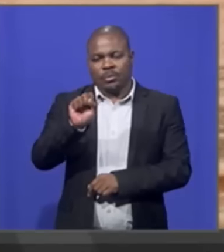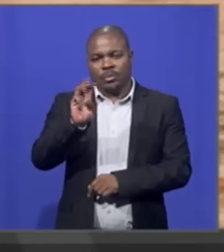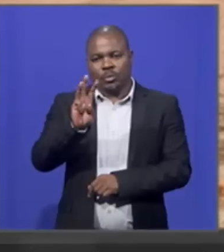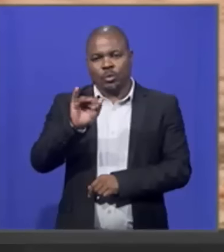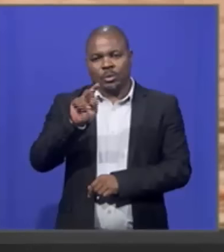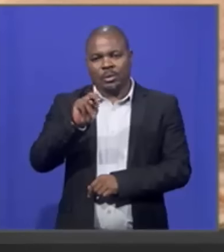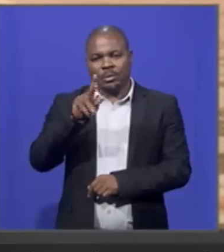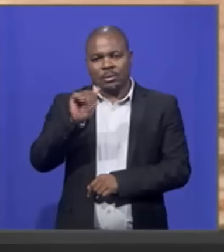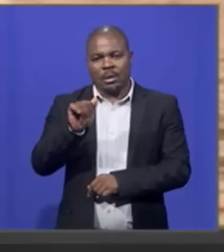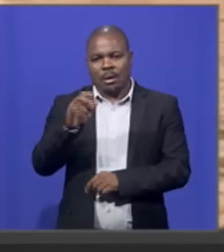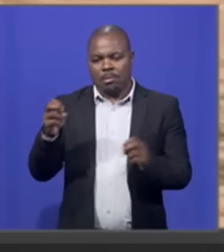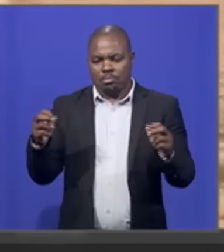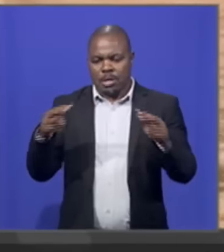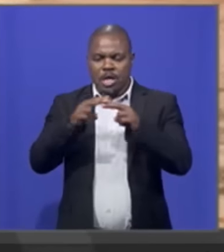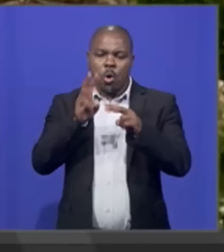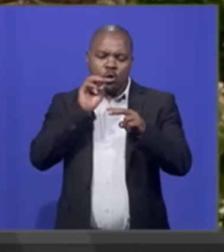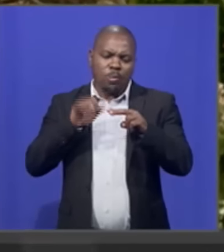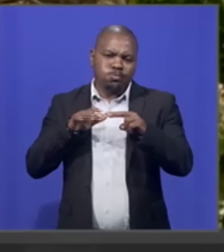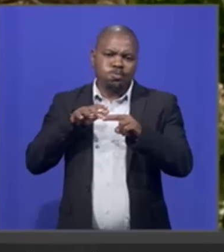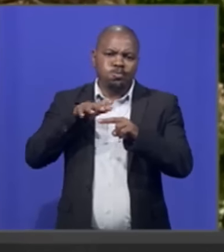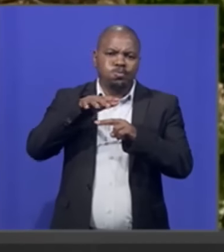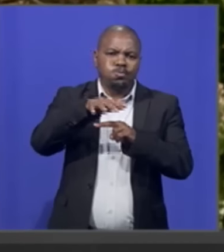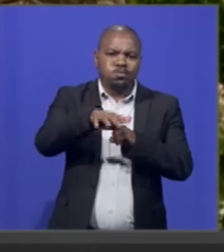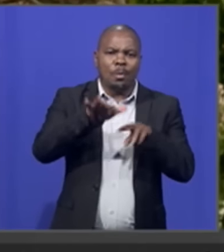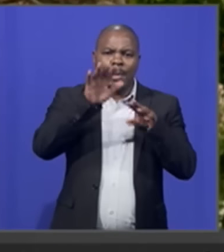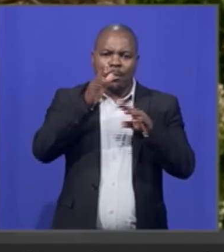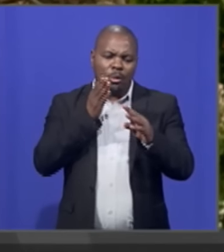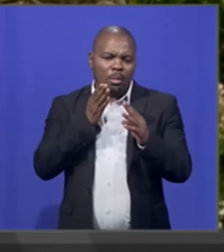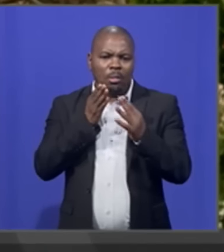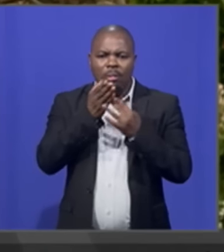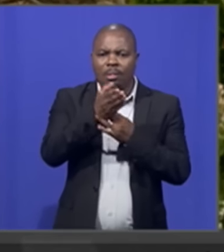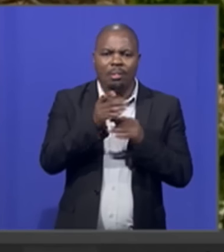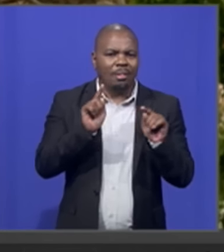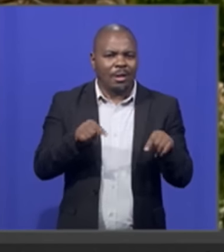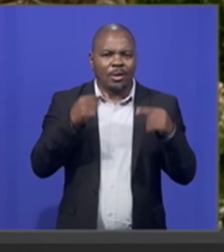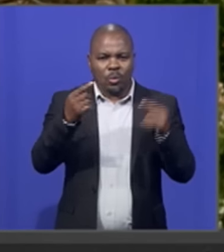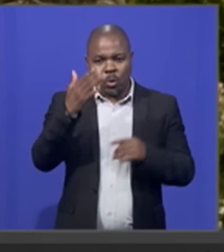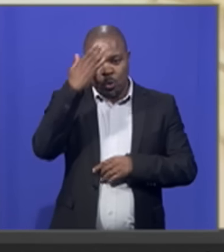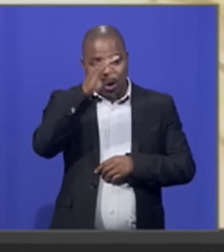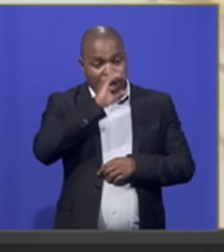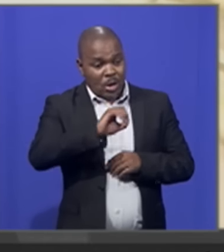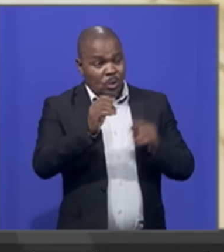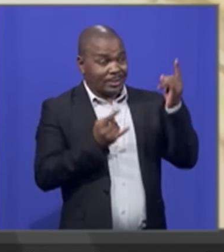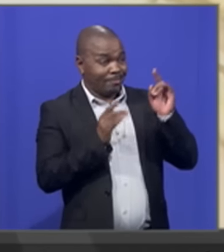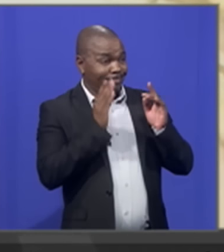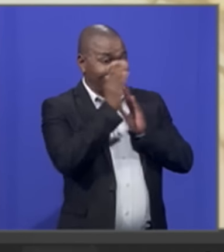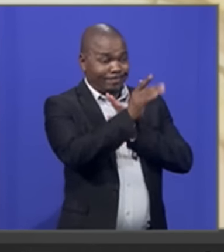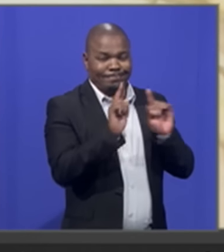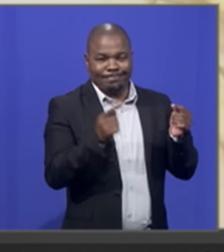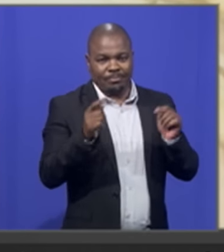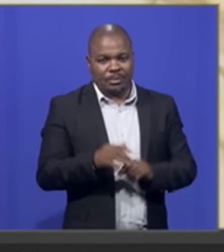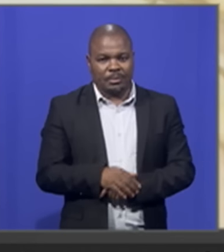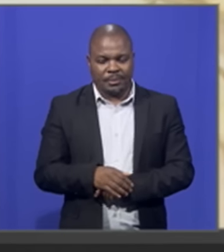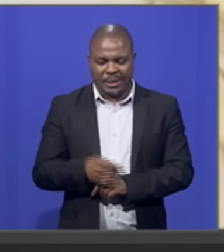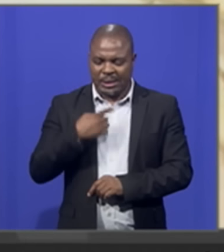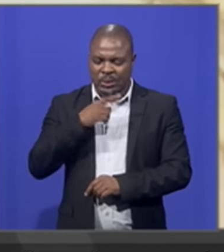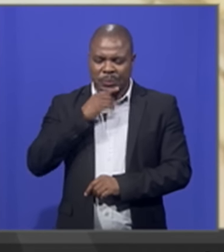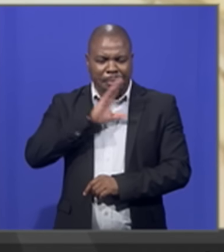khupeditšwe ke metsi ya wa fetago ka godimo ga lona fao badudi ba šitwago ke go ya toropong ya Thohoyandou. This is so heartbreaking for me